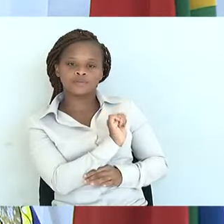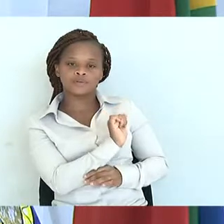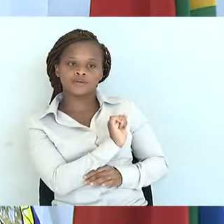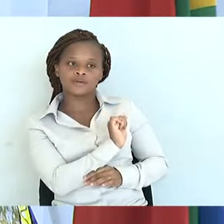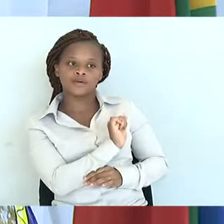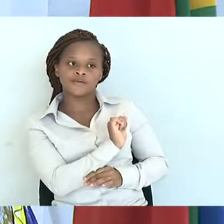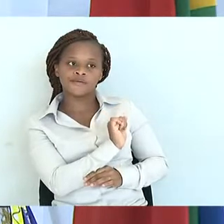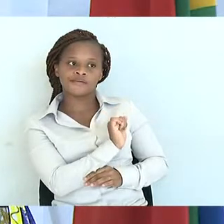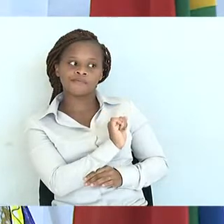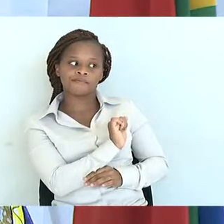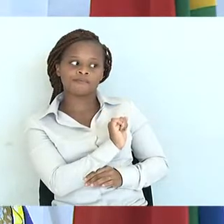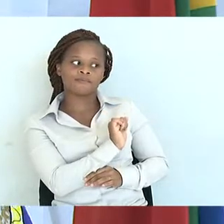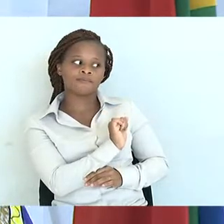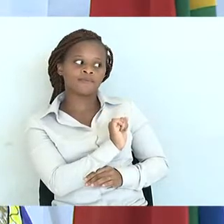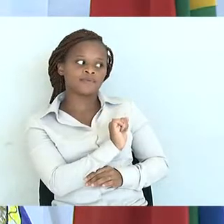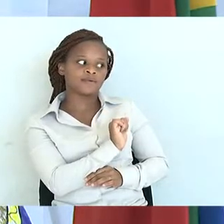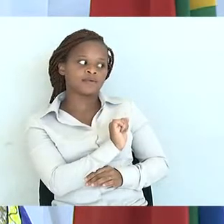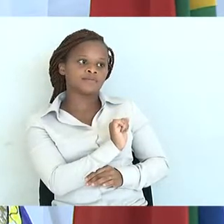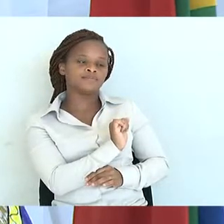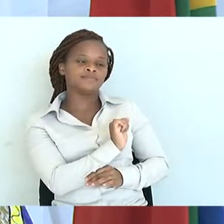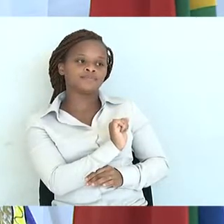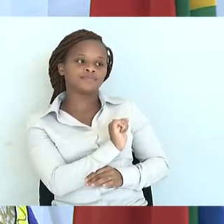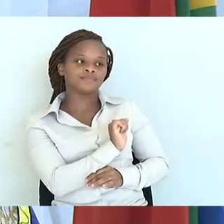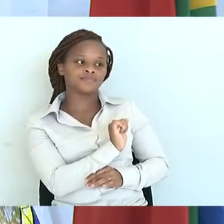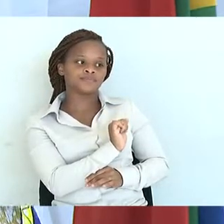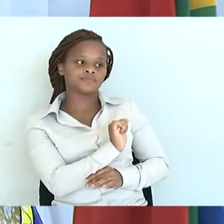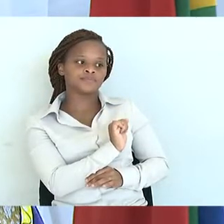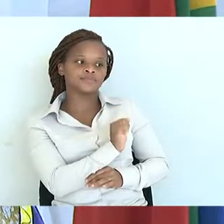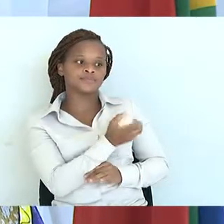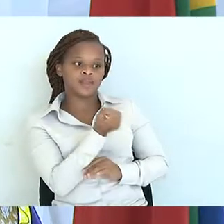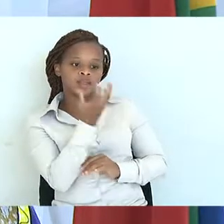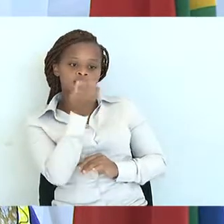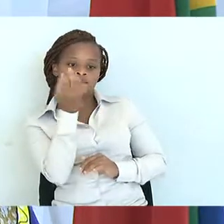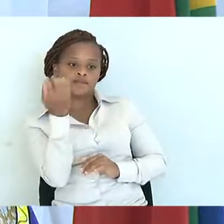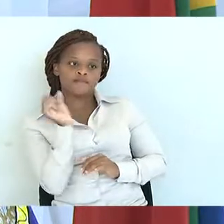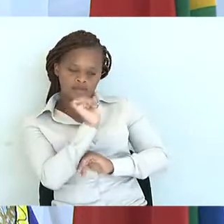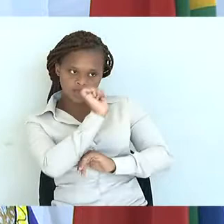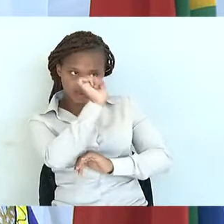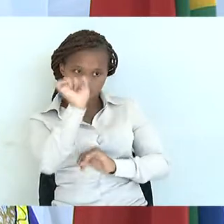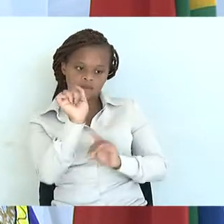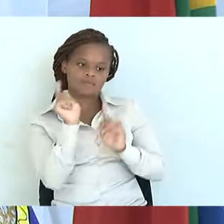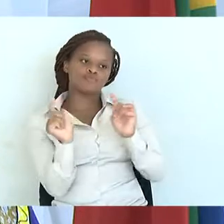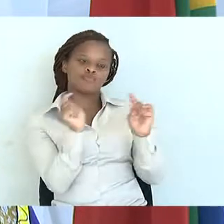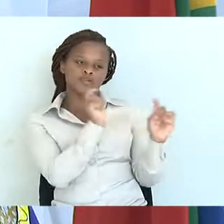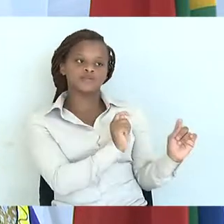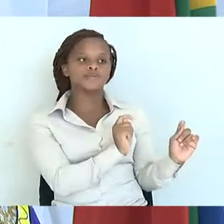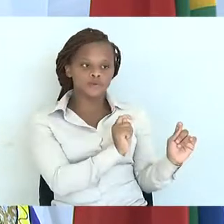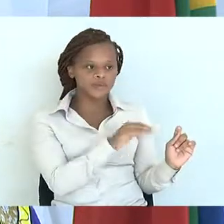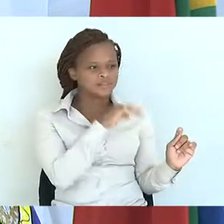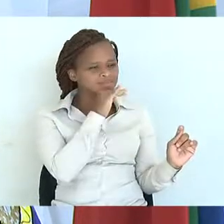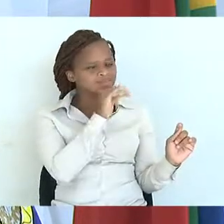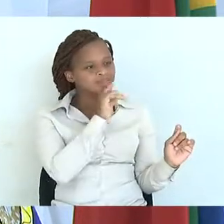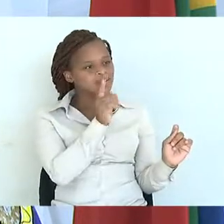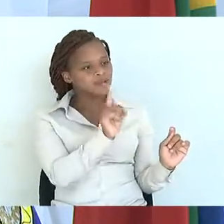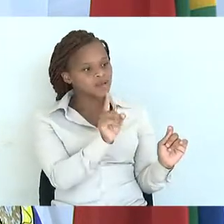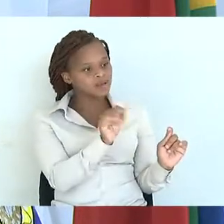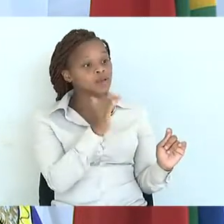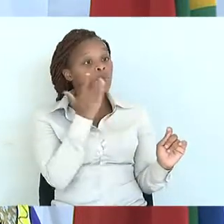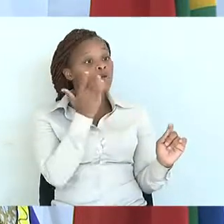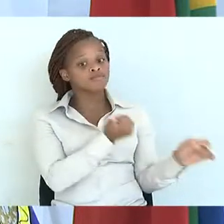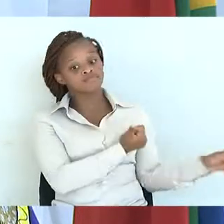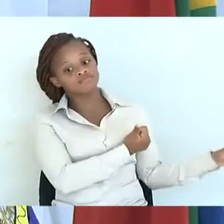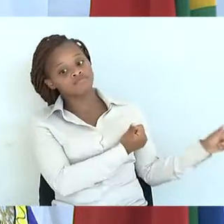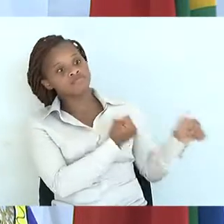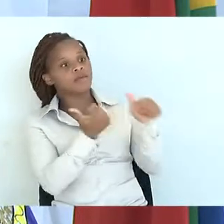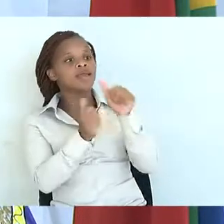has already been taken to their transport. Ngamanye amazwi uma bephindela